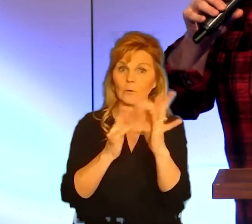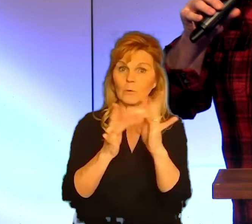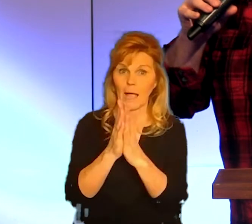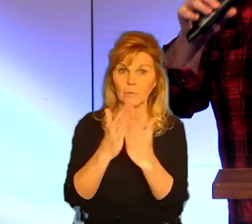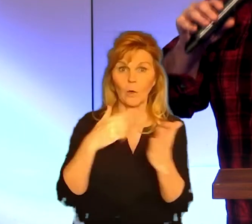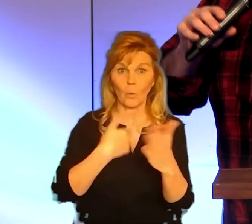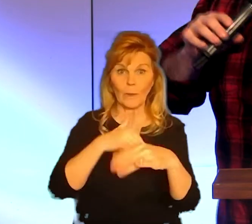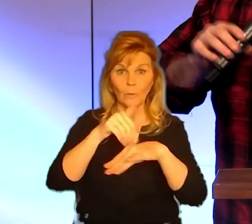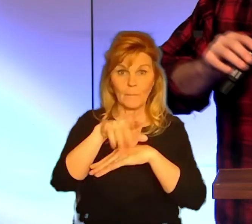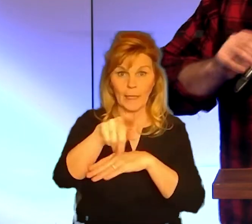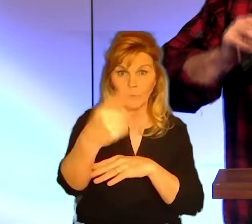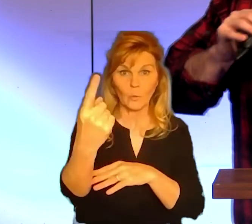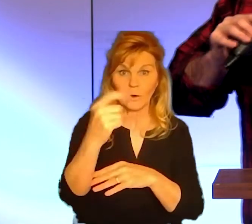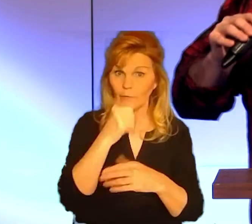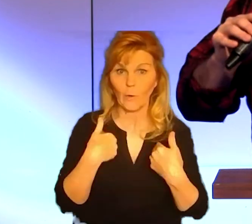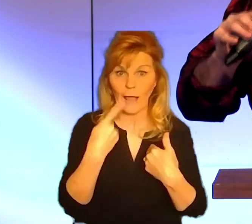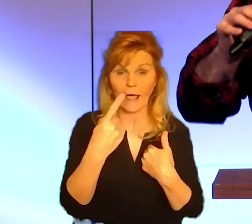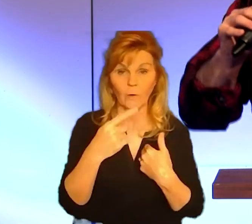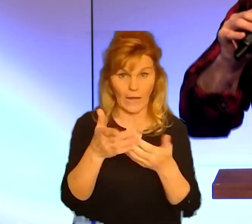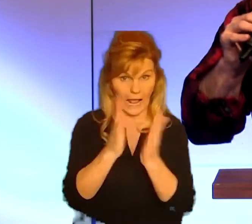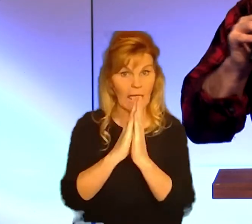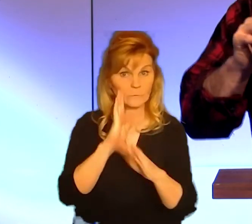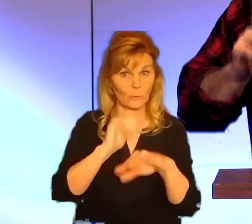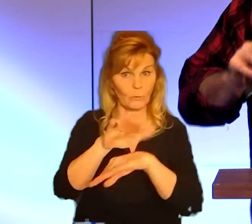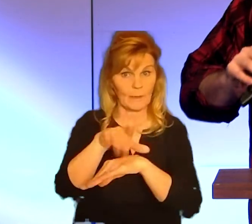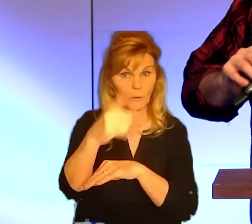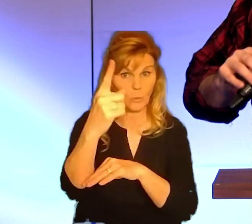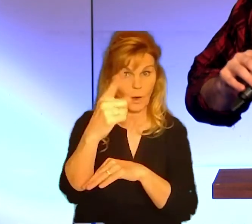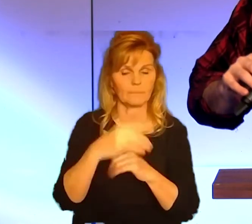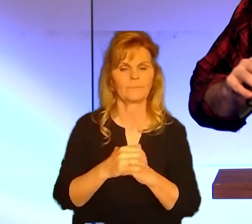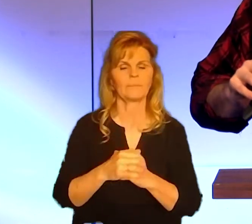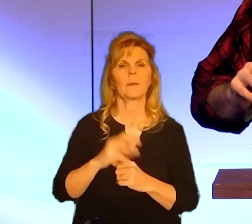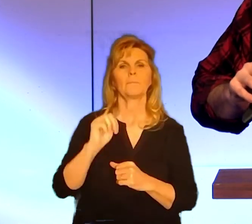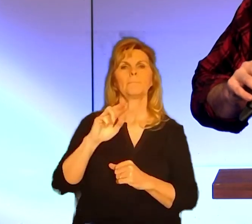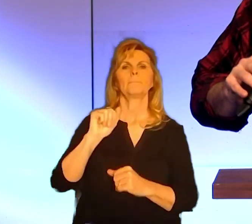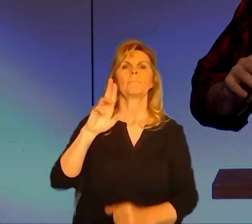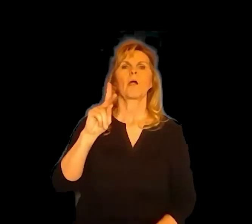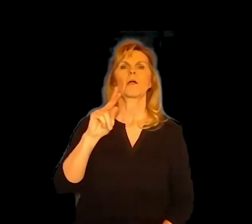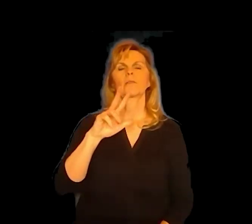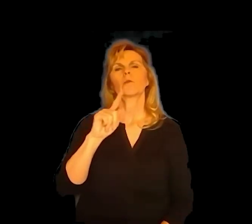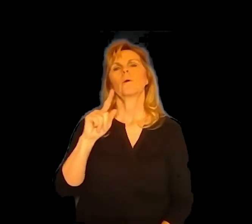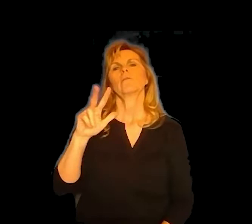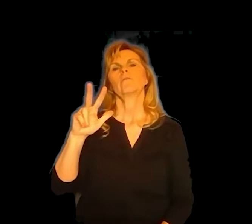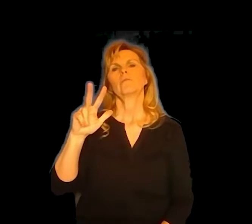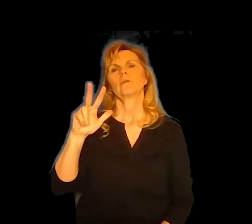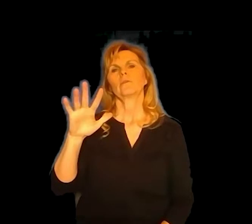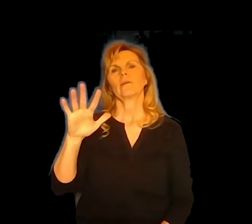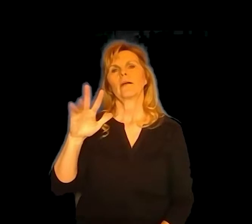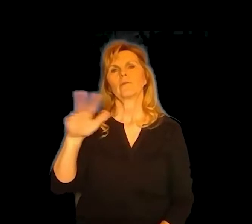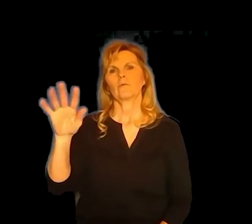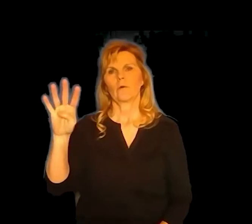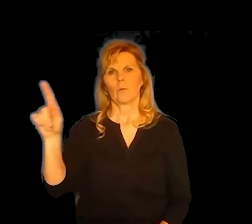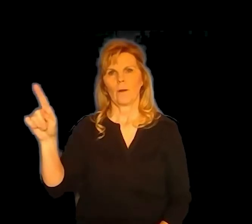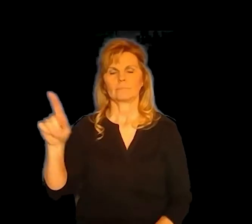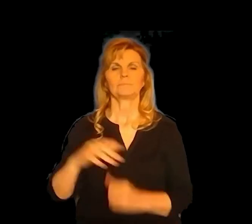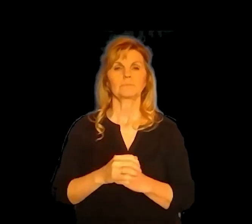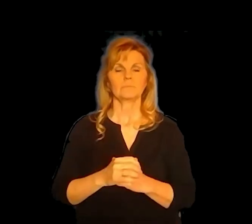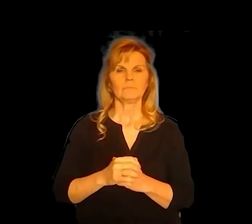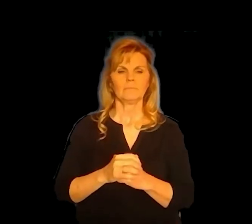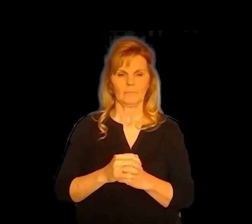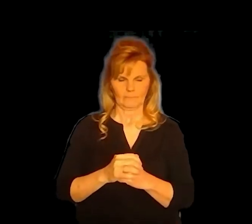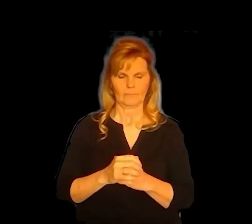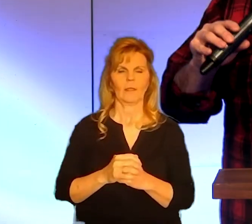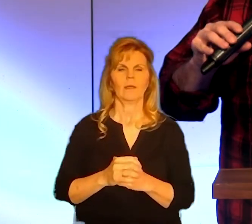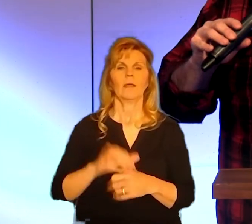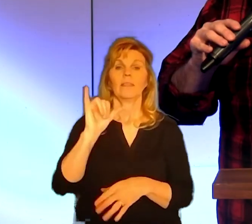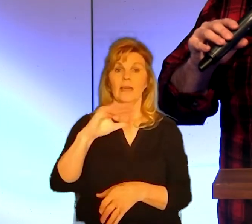us know and we'll send you one. All right, here we go. Mark chapter 4, verses 35 and 41. That day when evening came, he